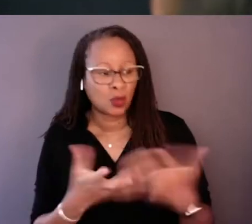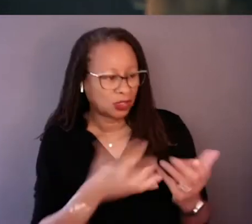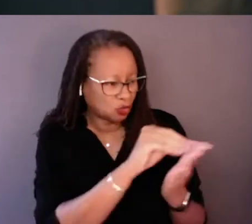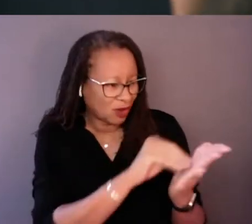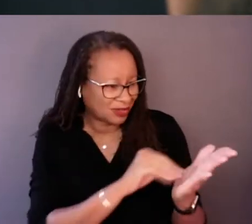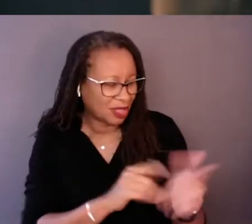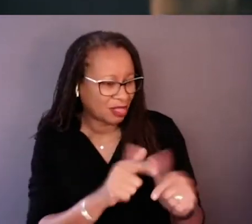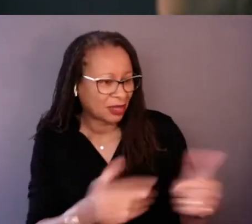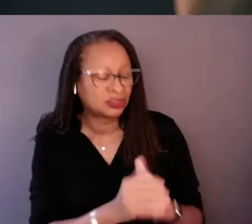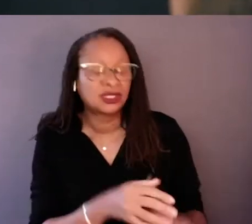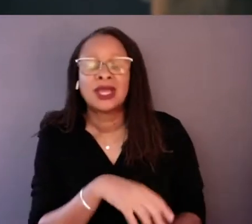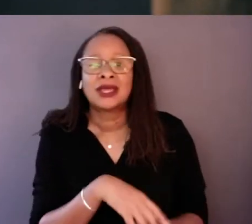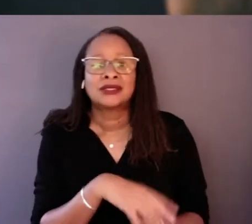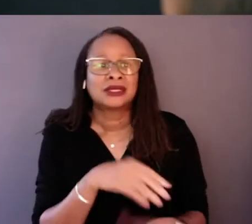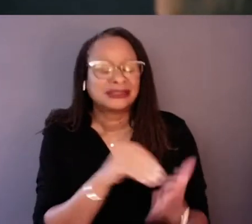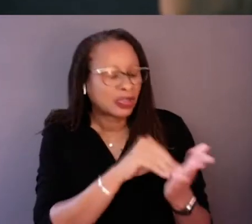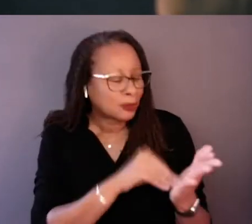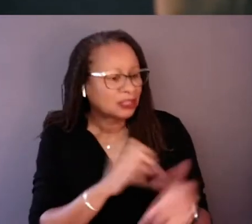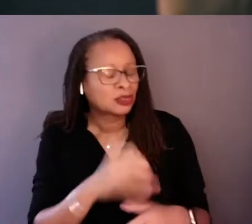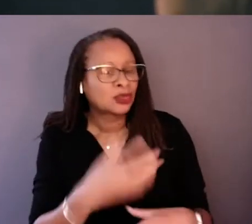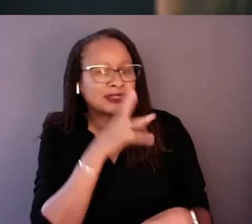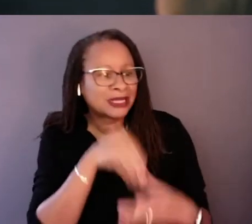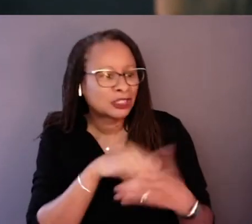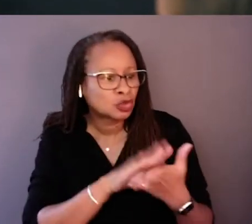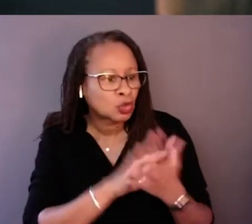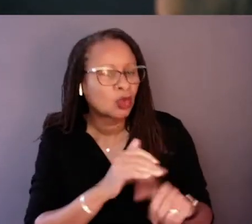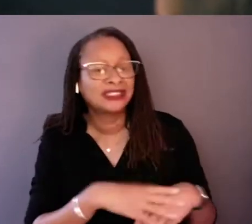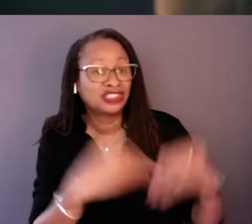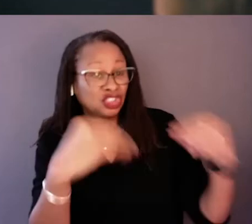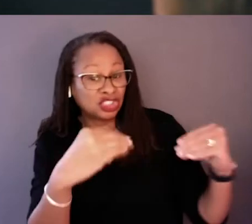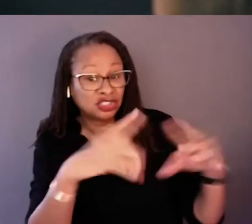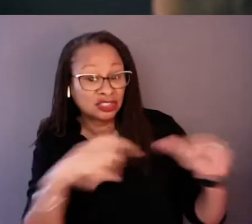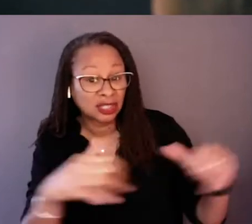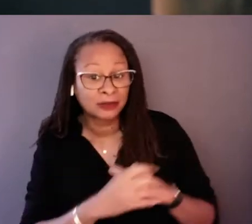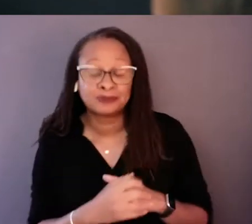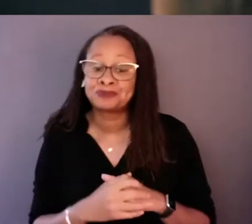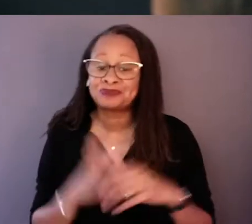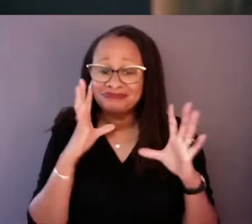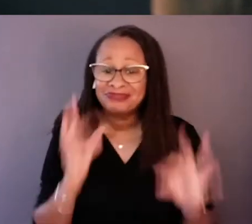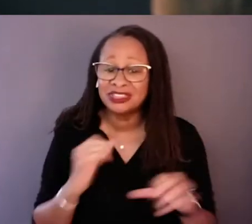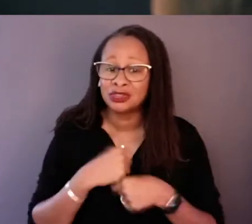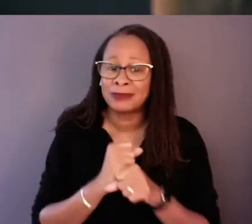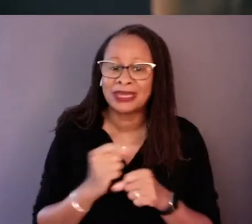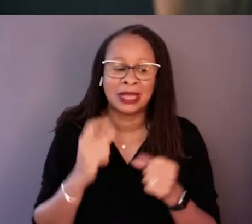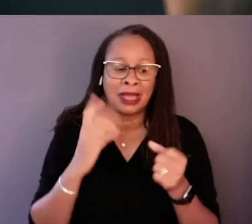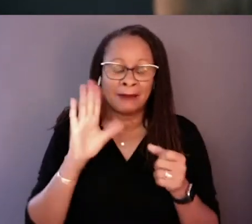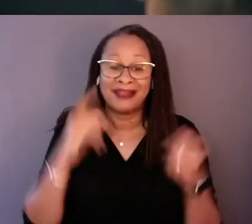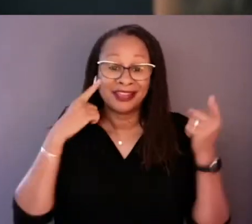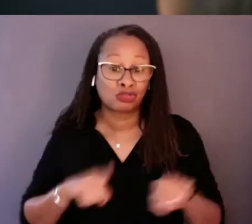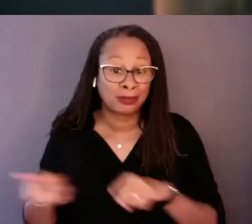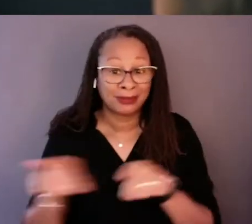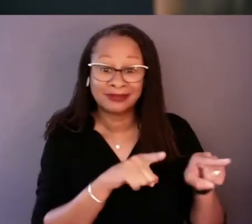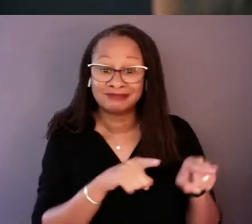so you can speak it in schools and teach it, you know, a very noble venture. And decisions are made by consensus within the Uruwau, so you have to